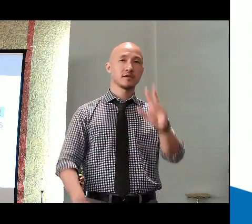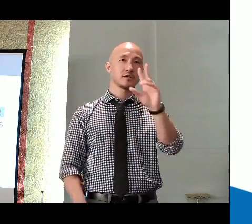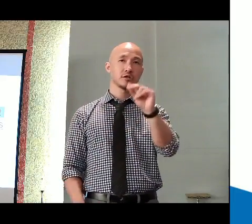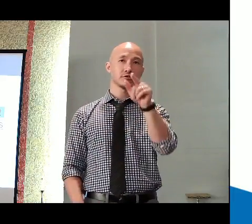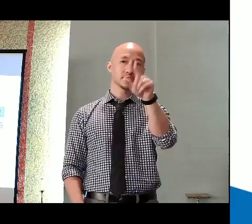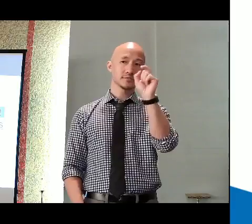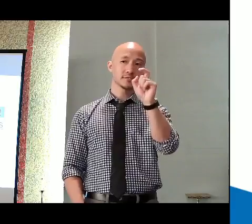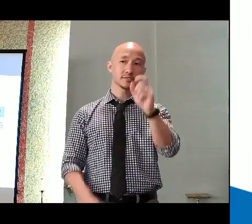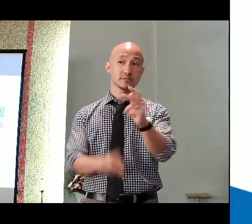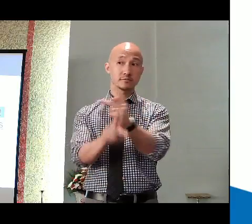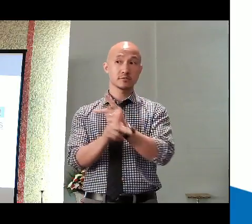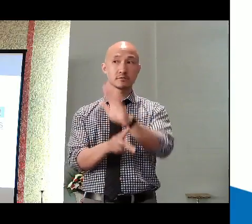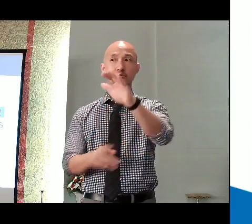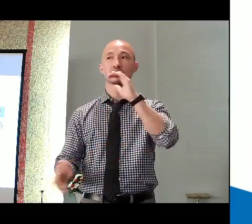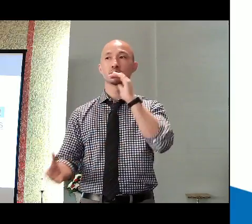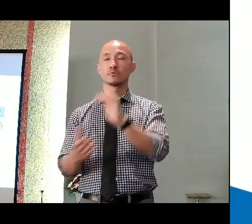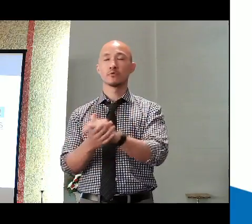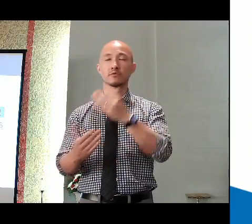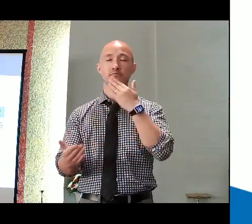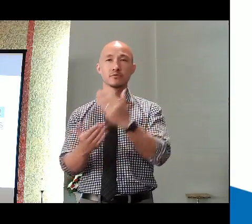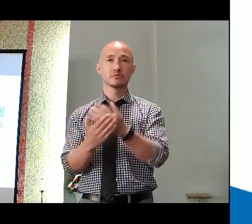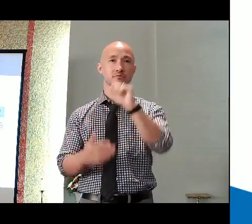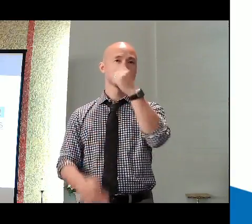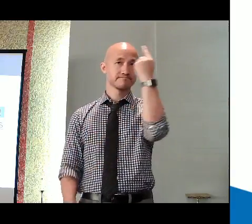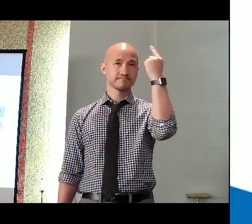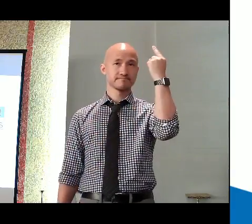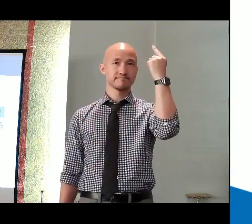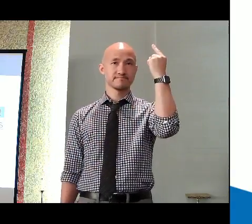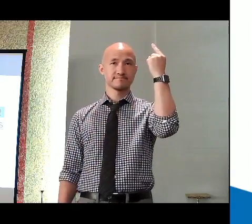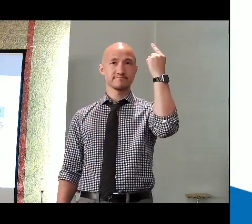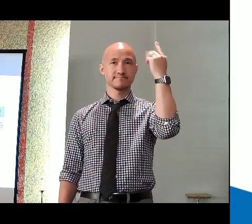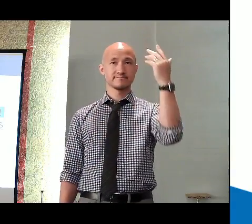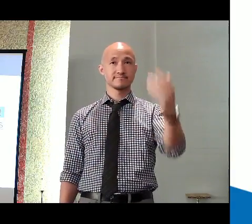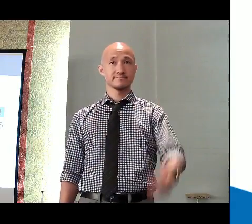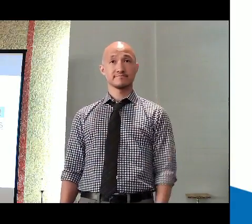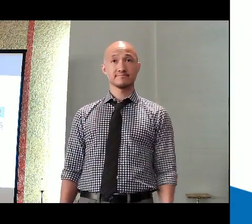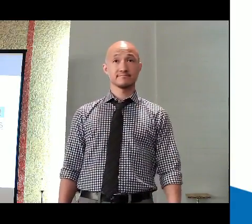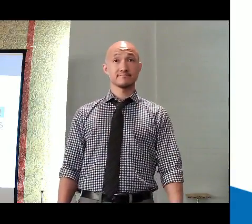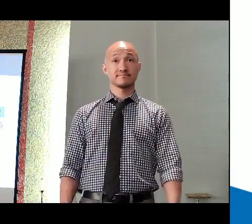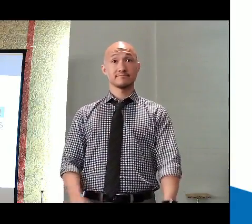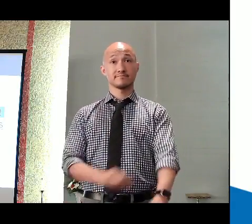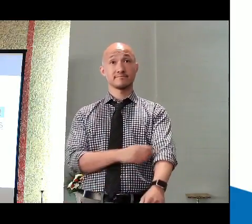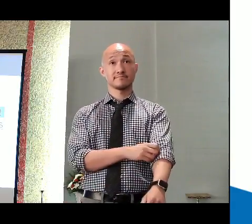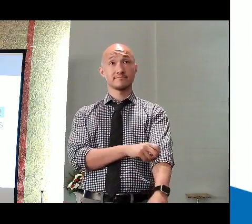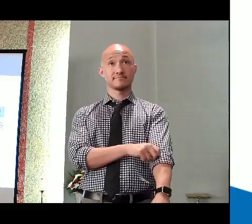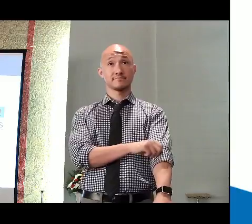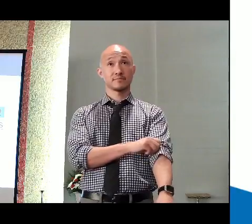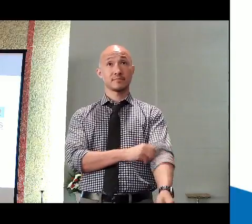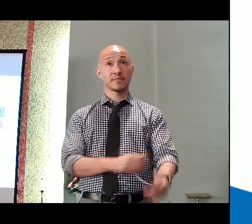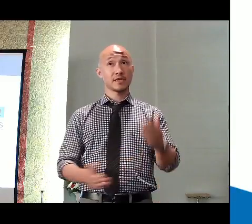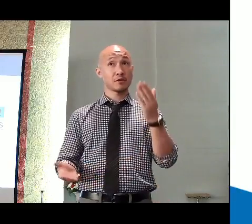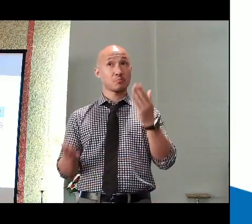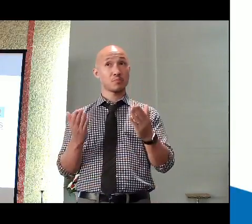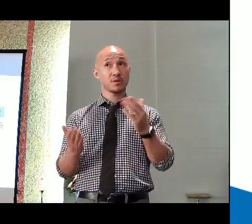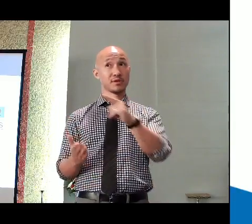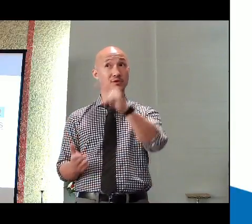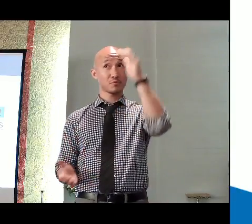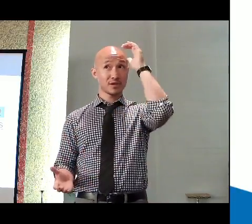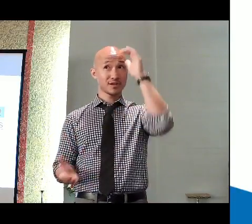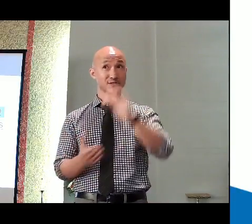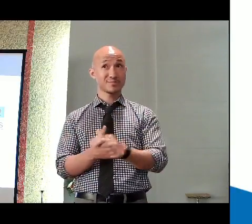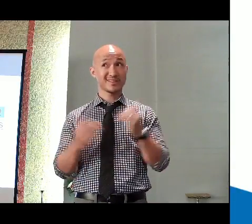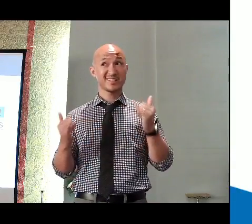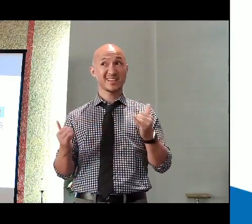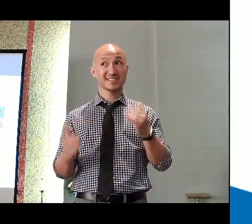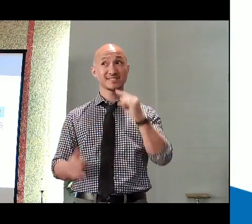if you want me to listen to you. That's what he's saying. Maybe that's why for some of you, have you ever thought about this?